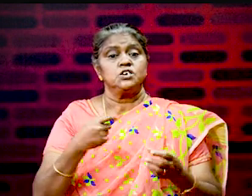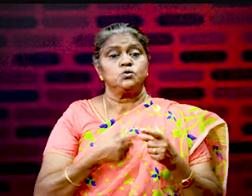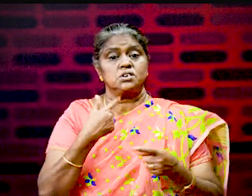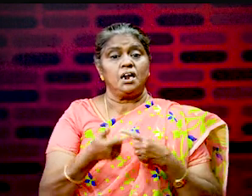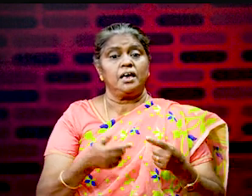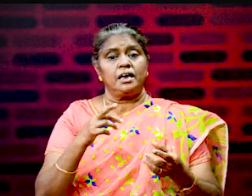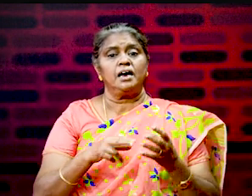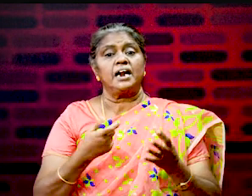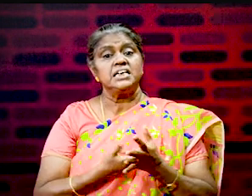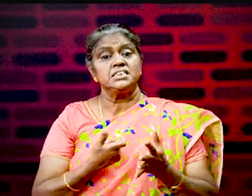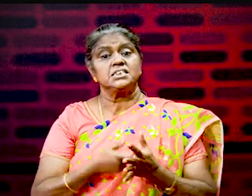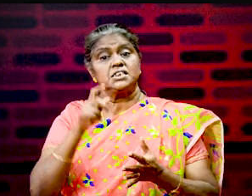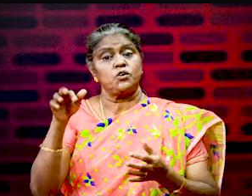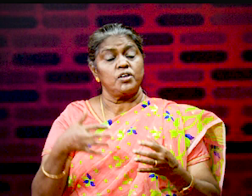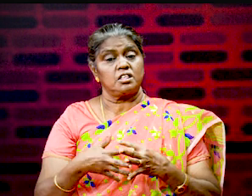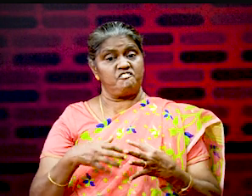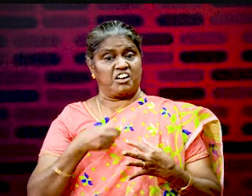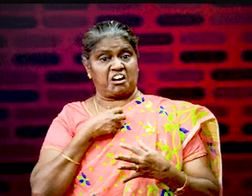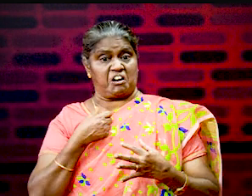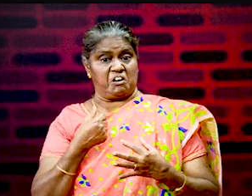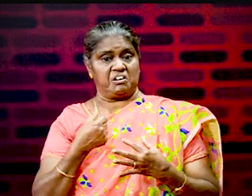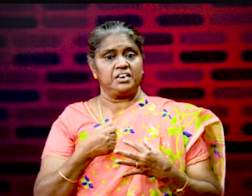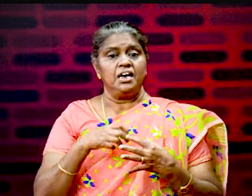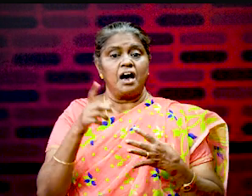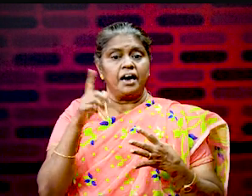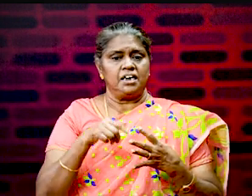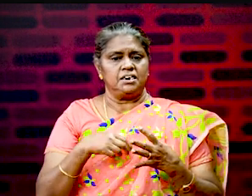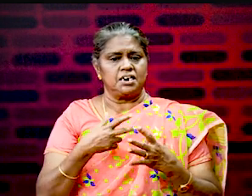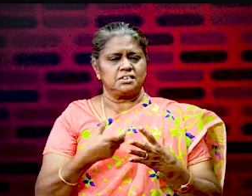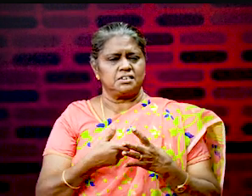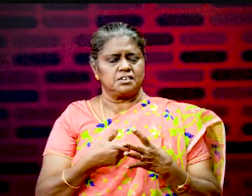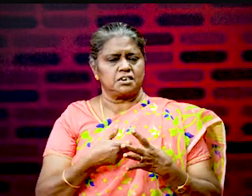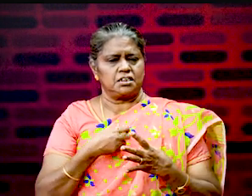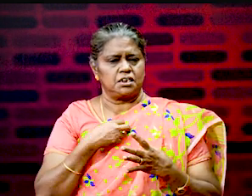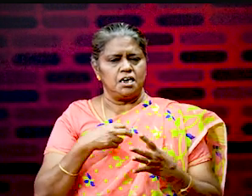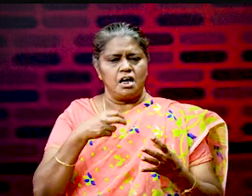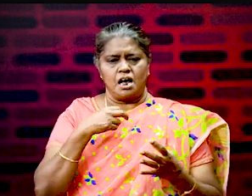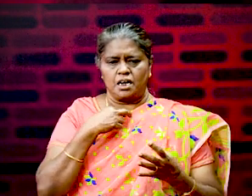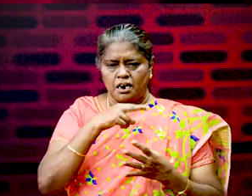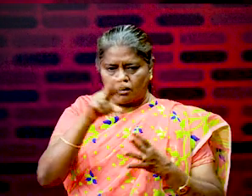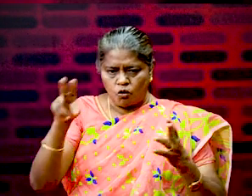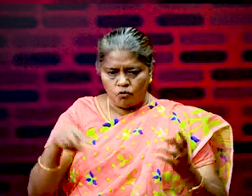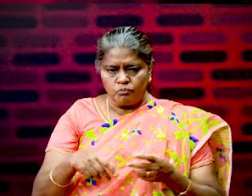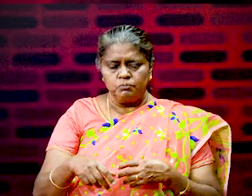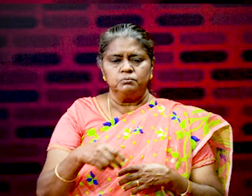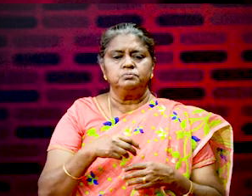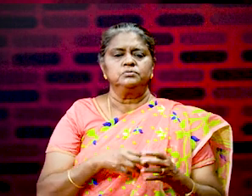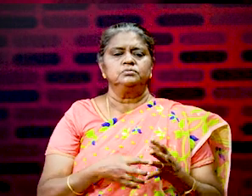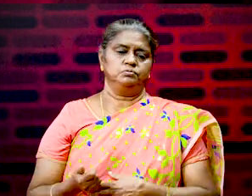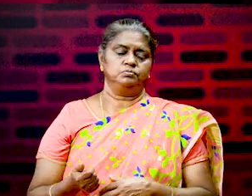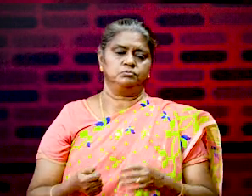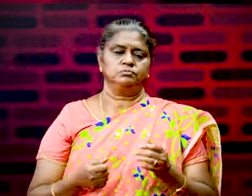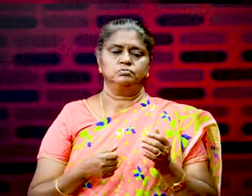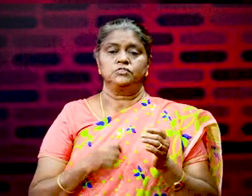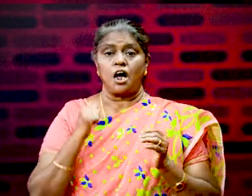wicked. For be it from you, shall not the judge of all the earth do right? How Abraham is